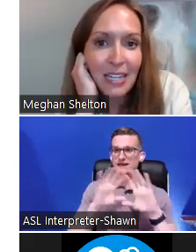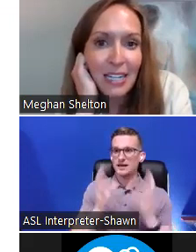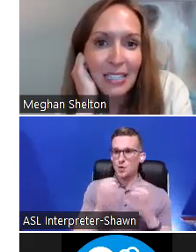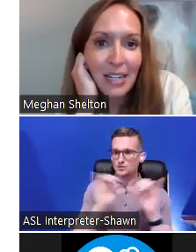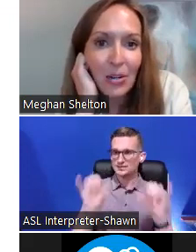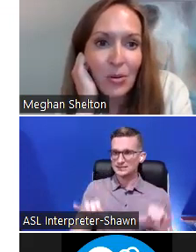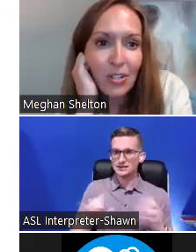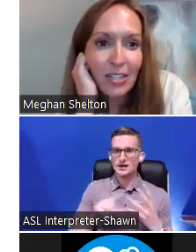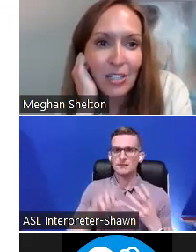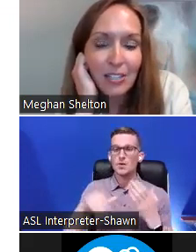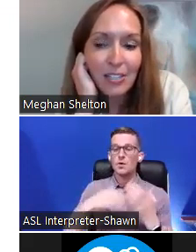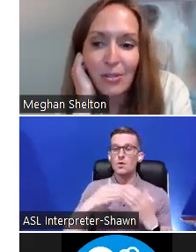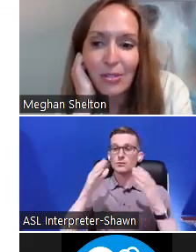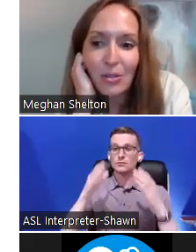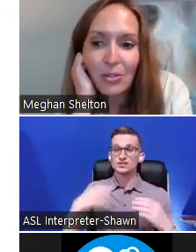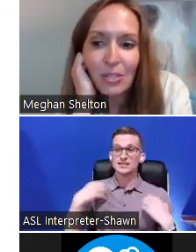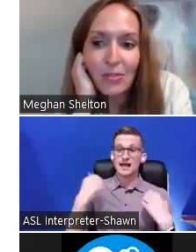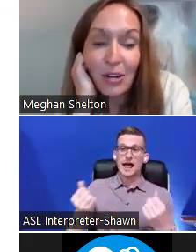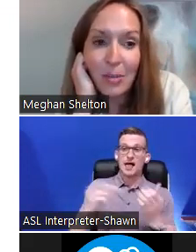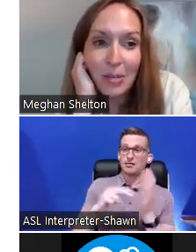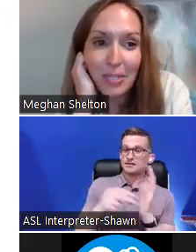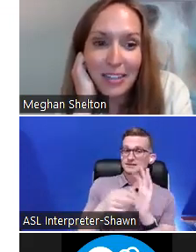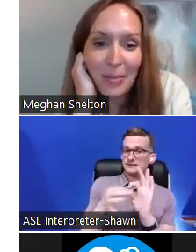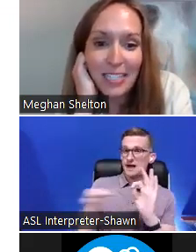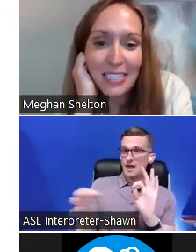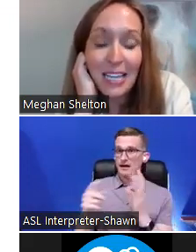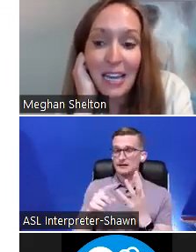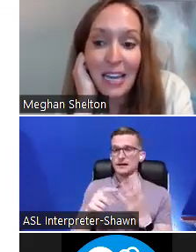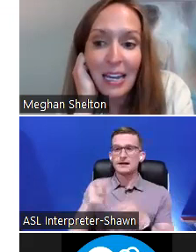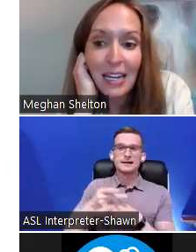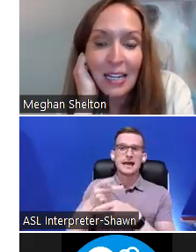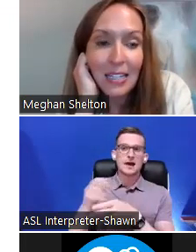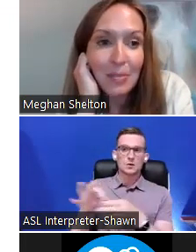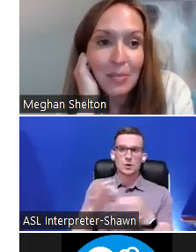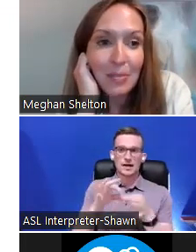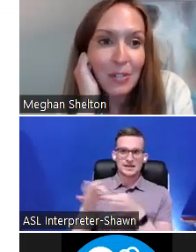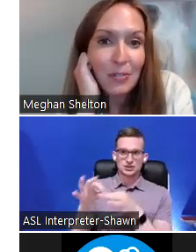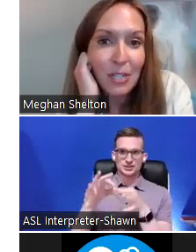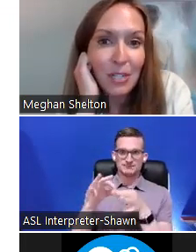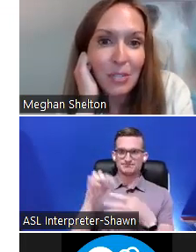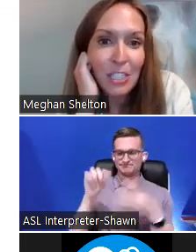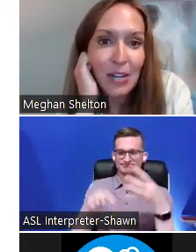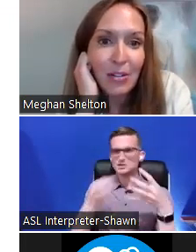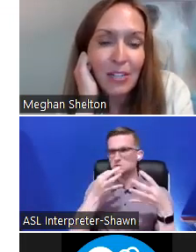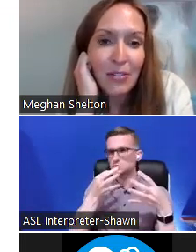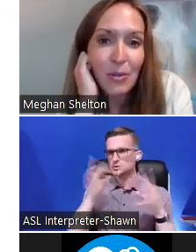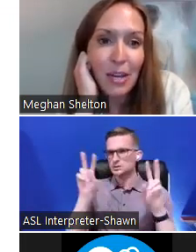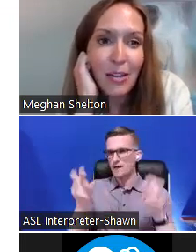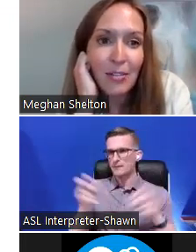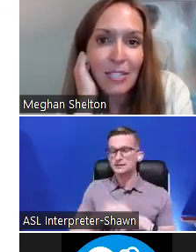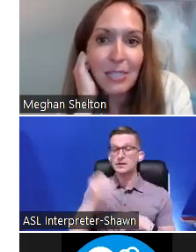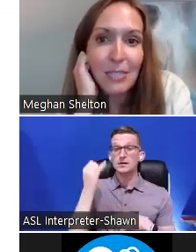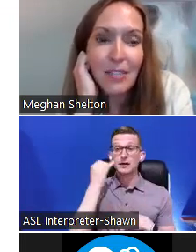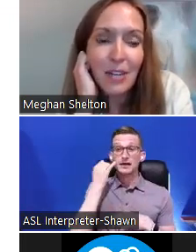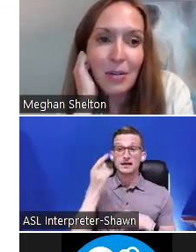defined, and care coordination. So those are some of our upcoming topics. And please feel free to reach out if you